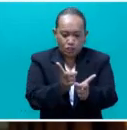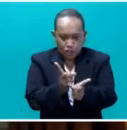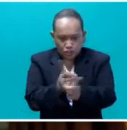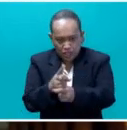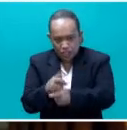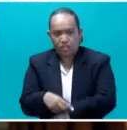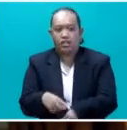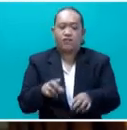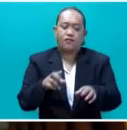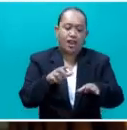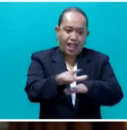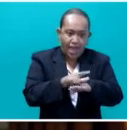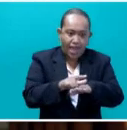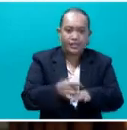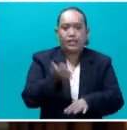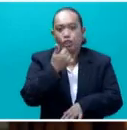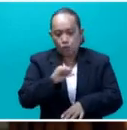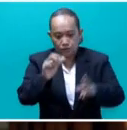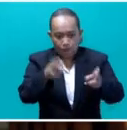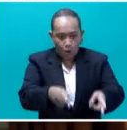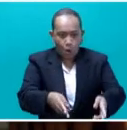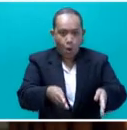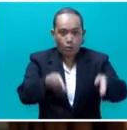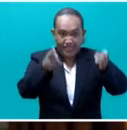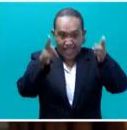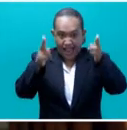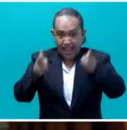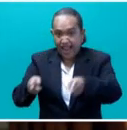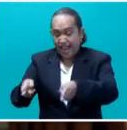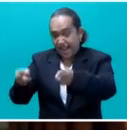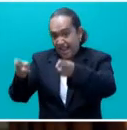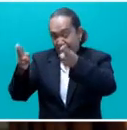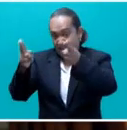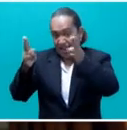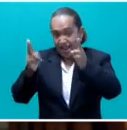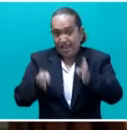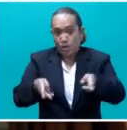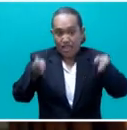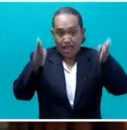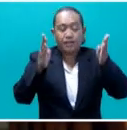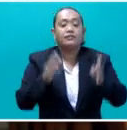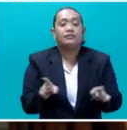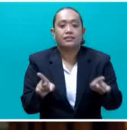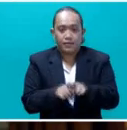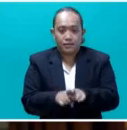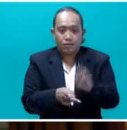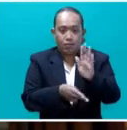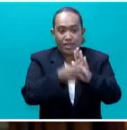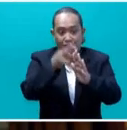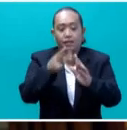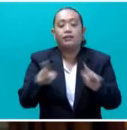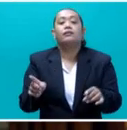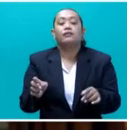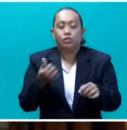example, hotels, outside main urban areas. This justifies the need to formulate this new proposed act